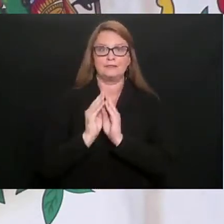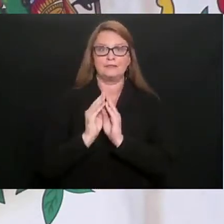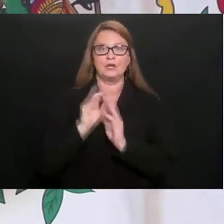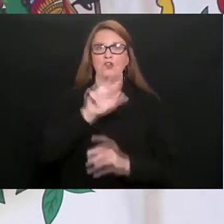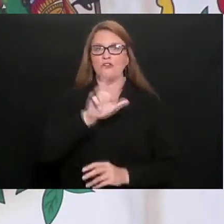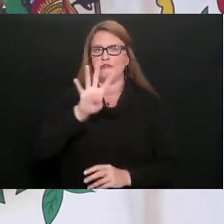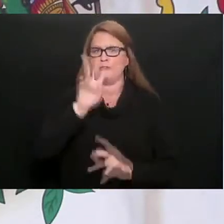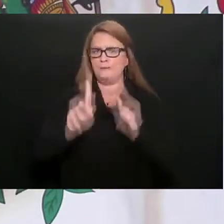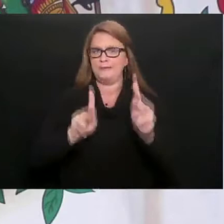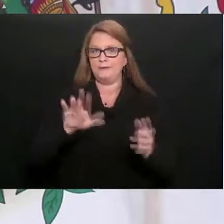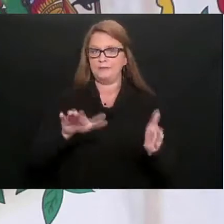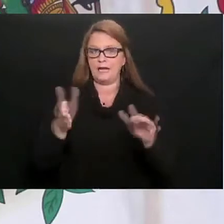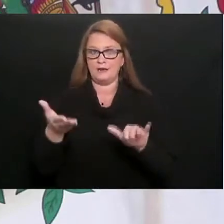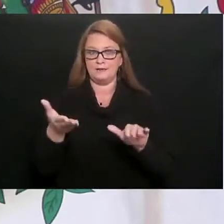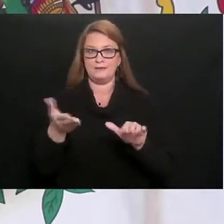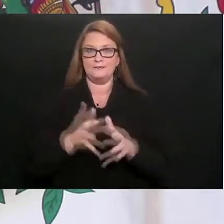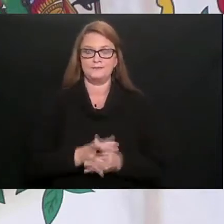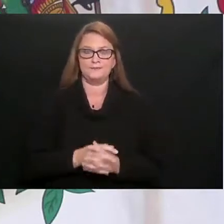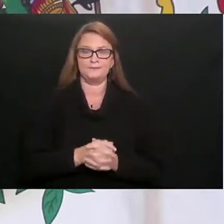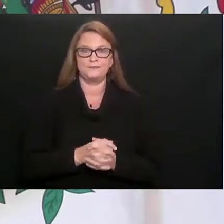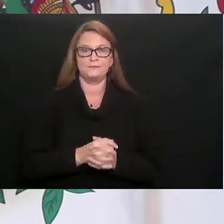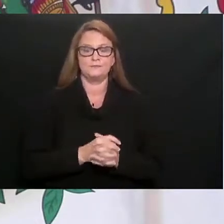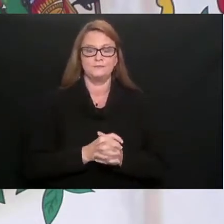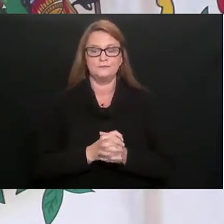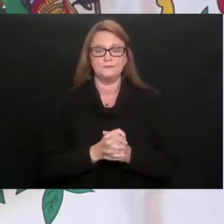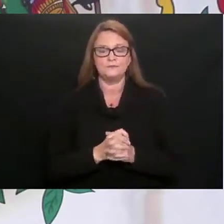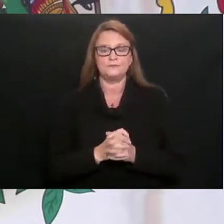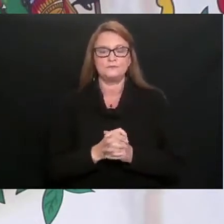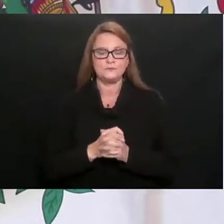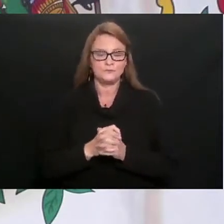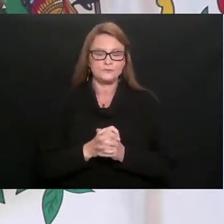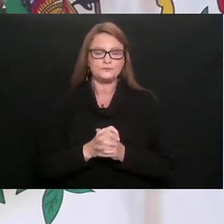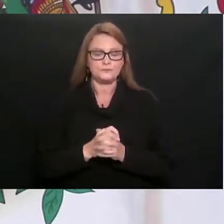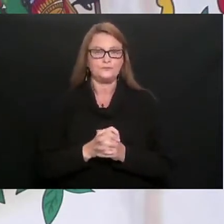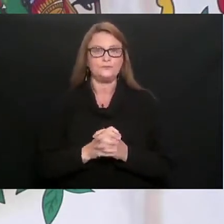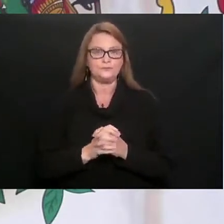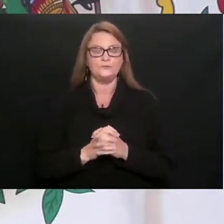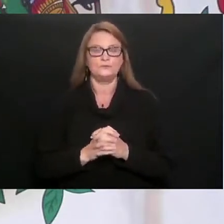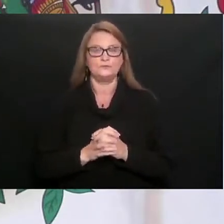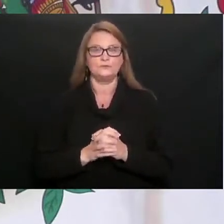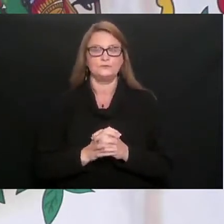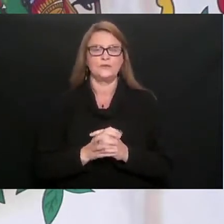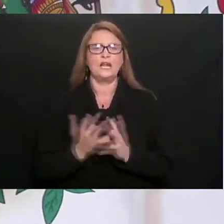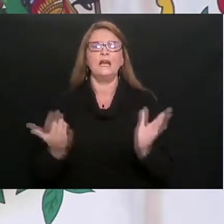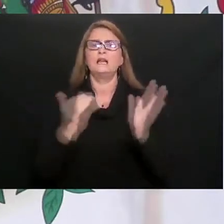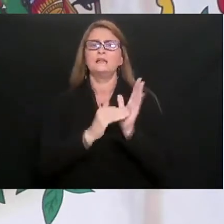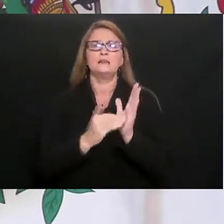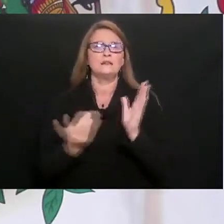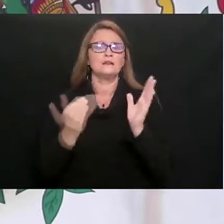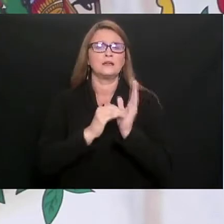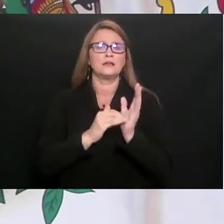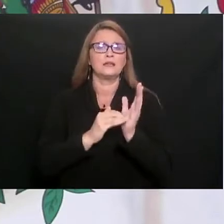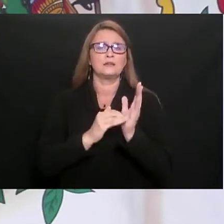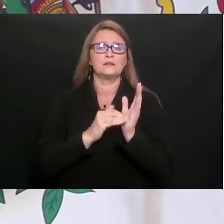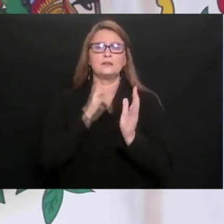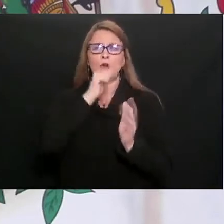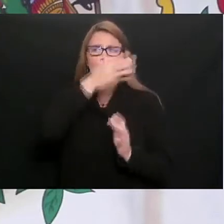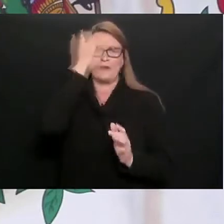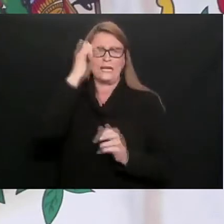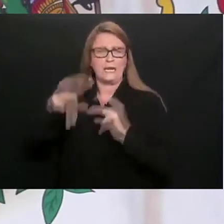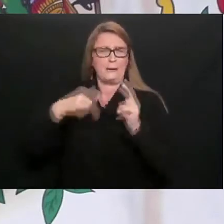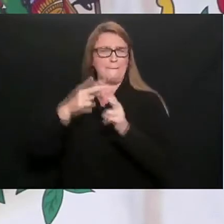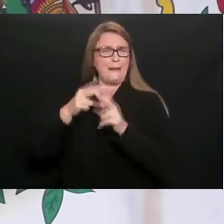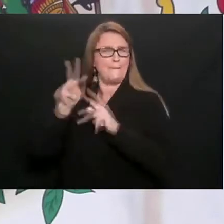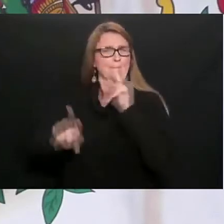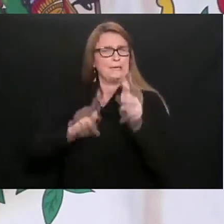34 people. I ask again, over and over, let's don't let these people, these great West Virginians,